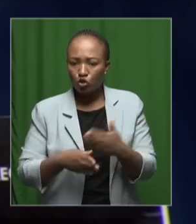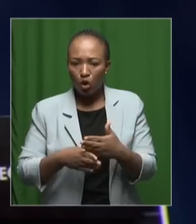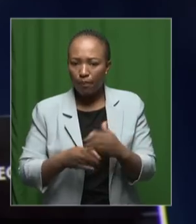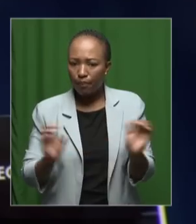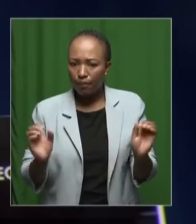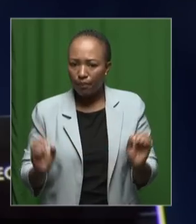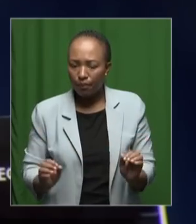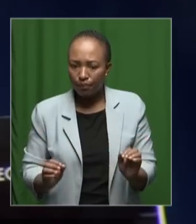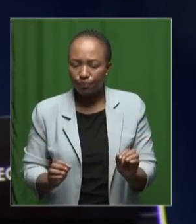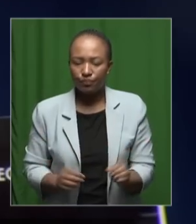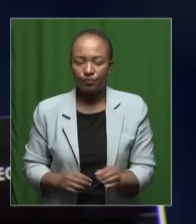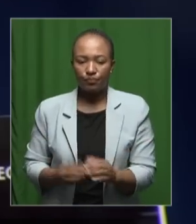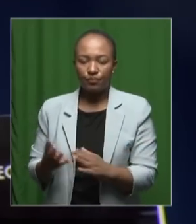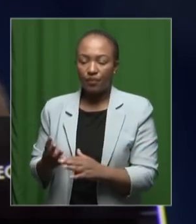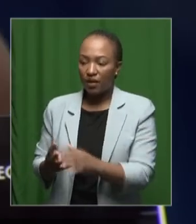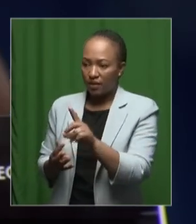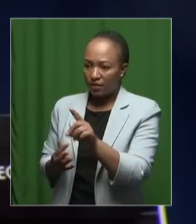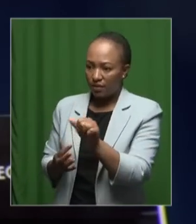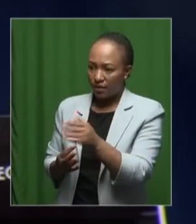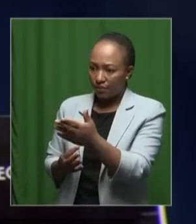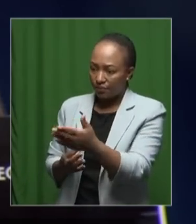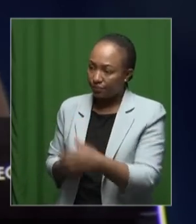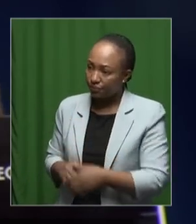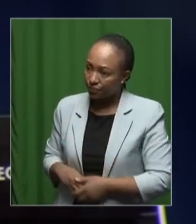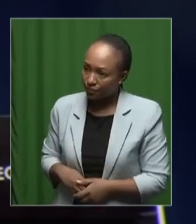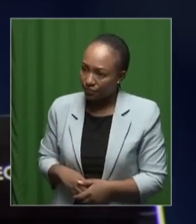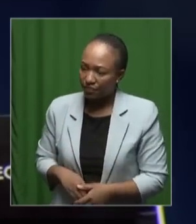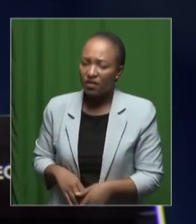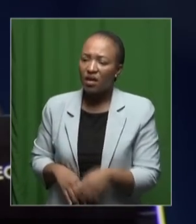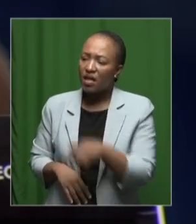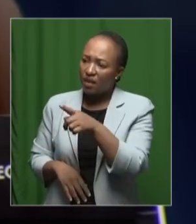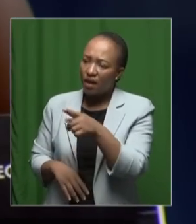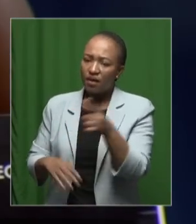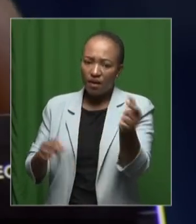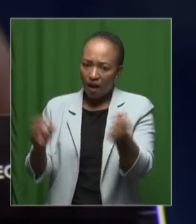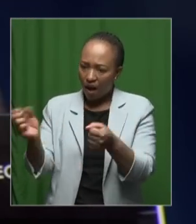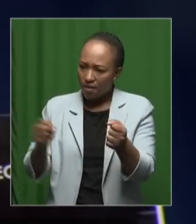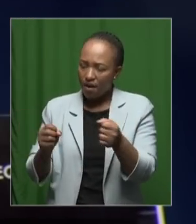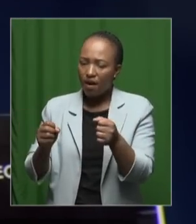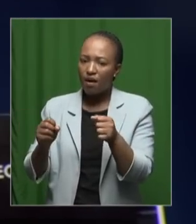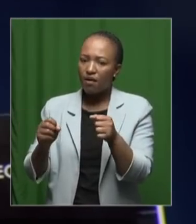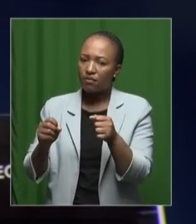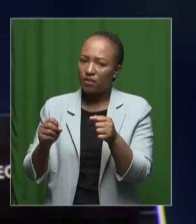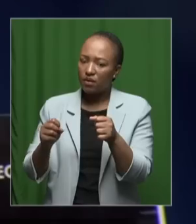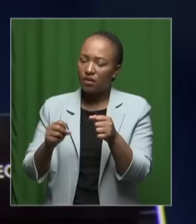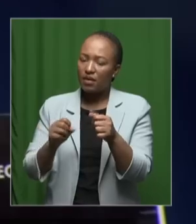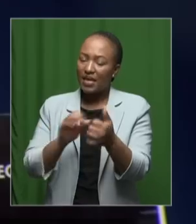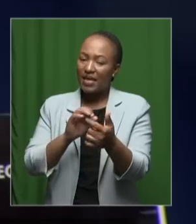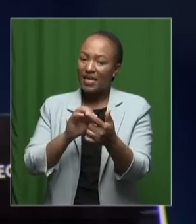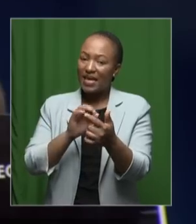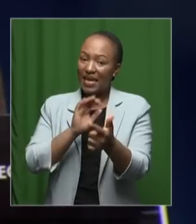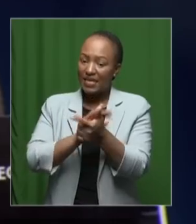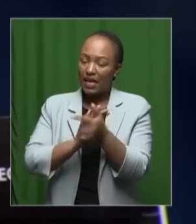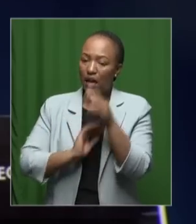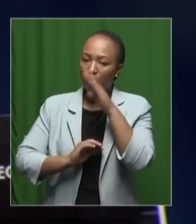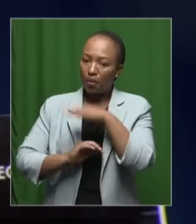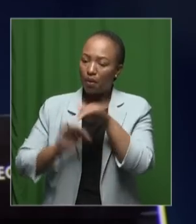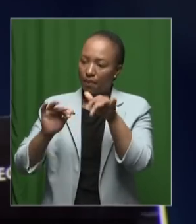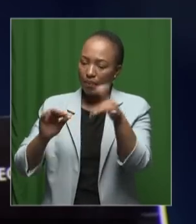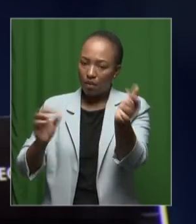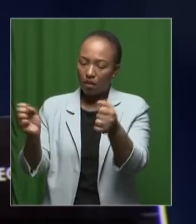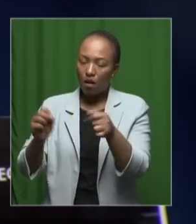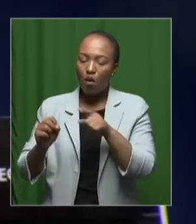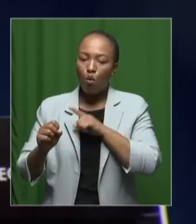The DA's people are hiring illegal foreigners, the owners of the industry, because they don't want